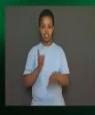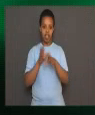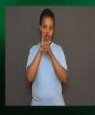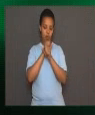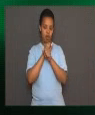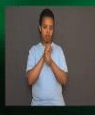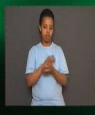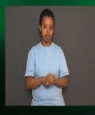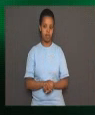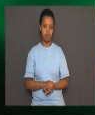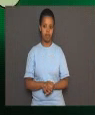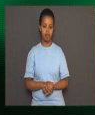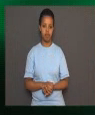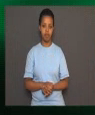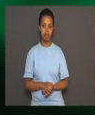Time's up.